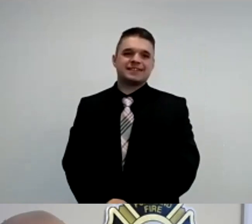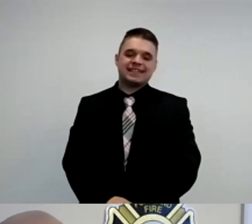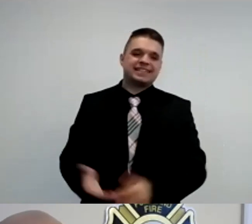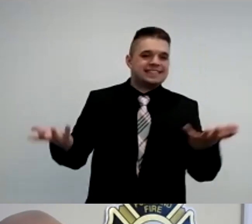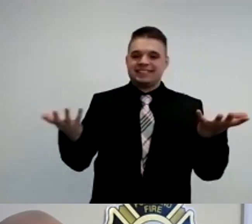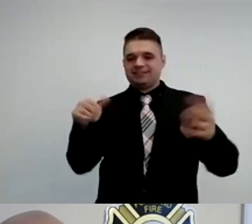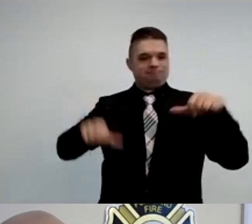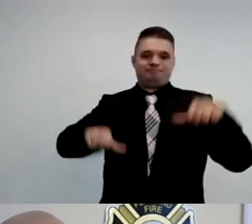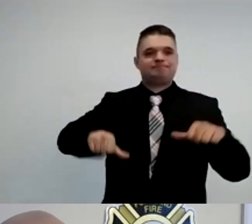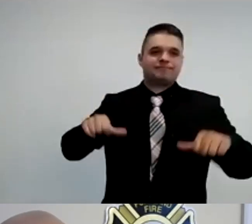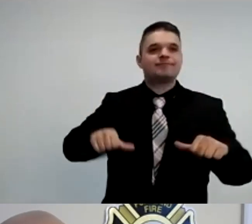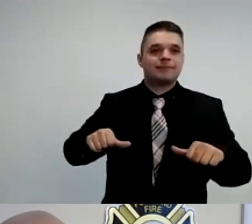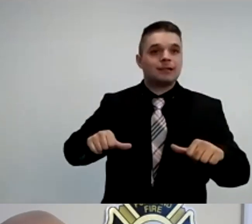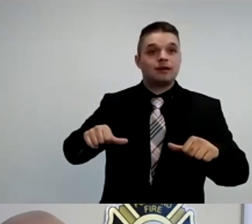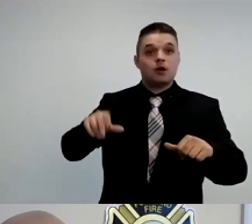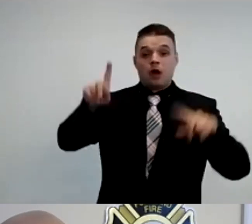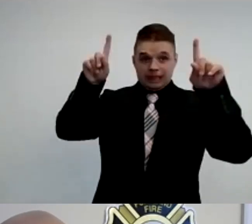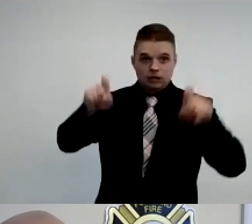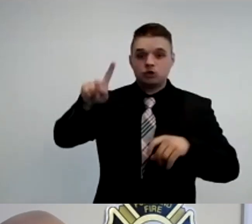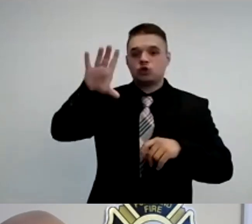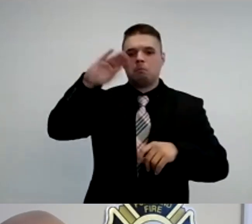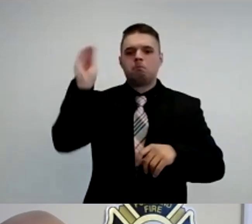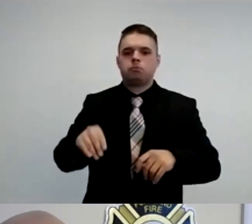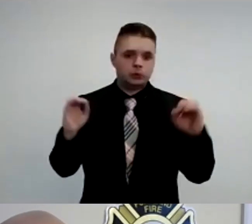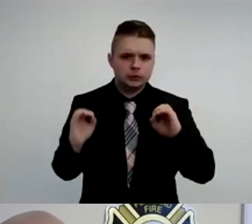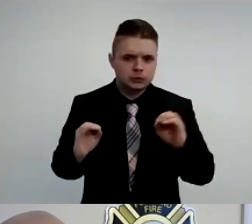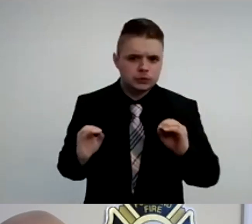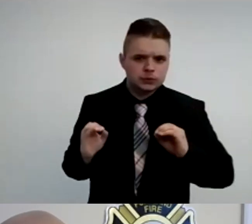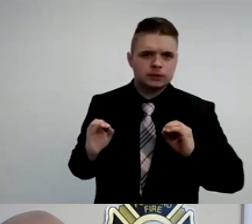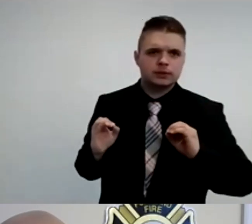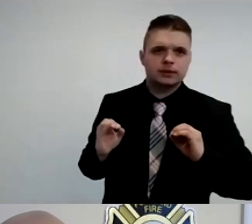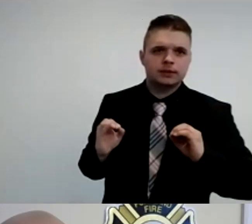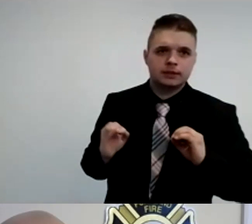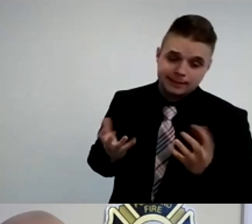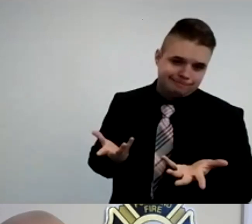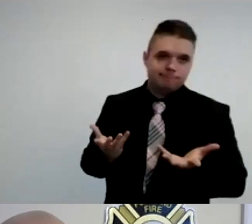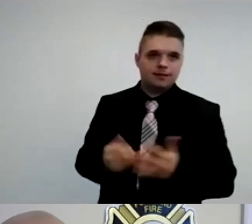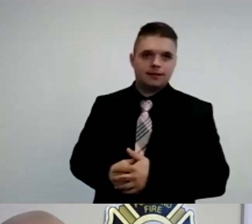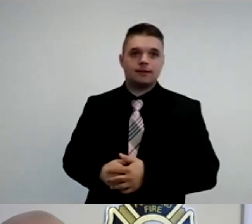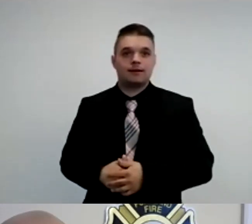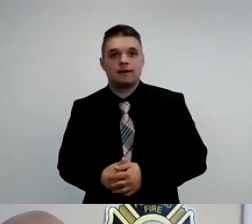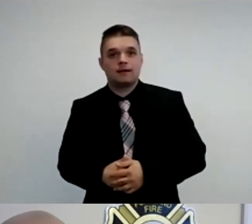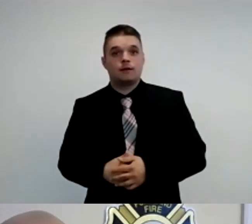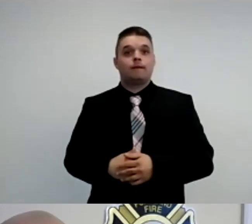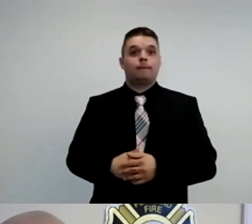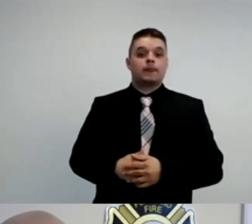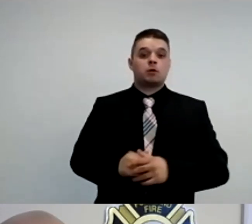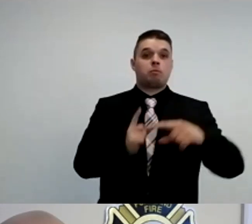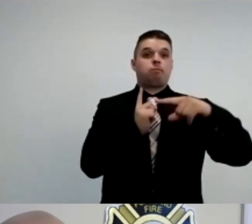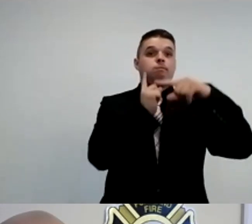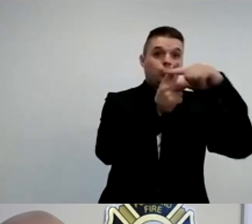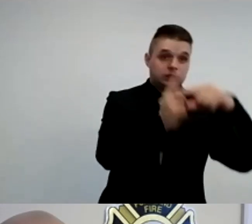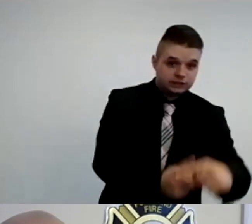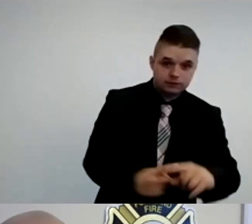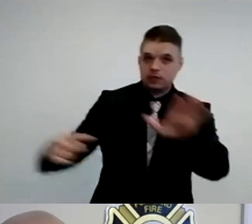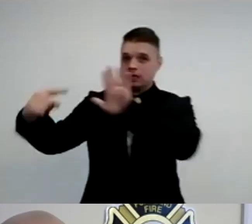either way. No test is 100% positive in all cases and 100% negative in the absence of the virus.